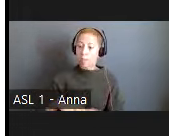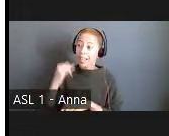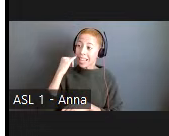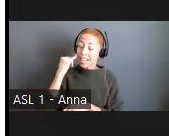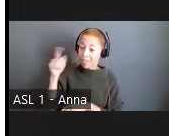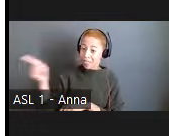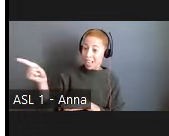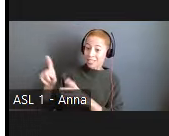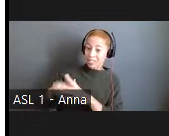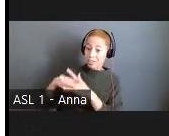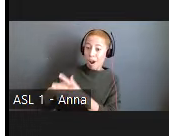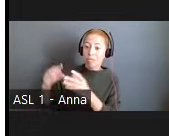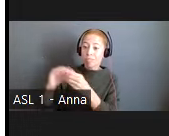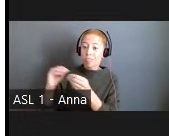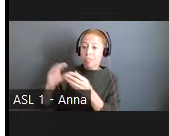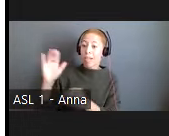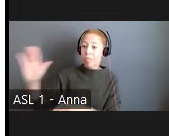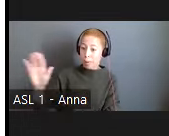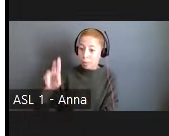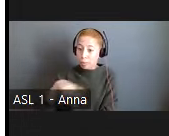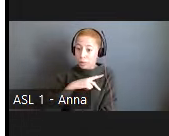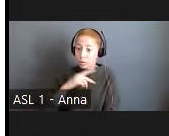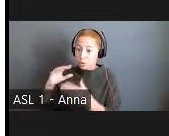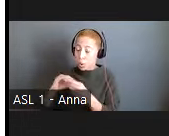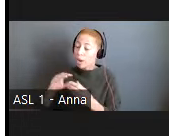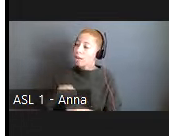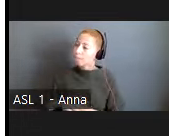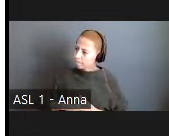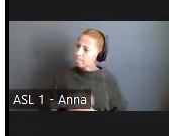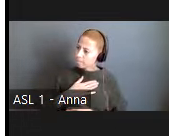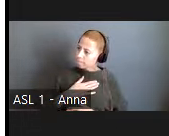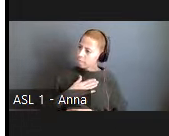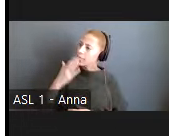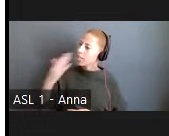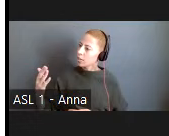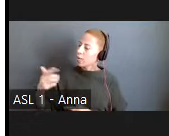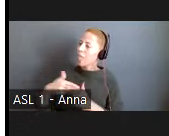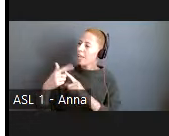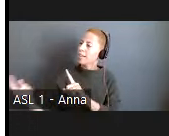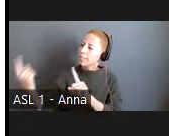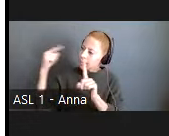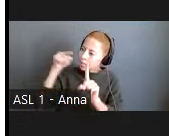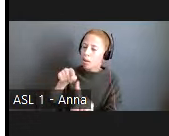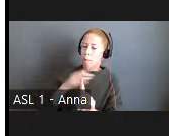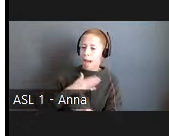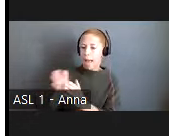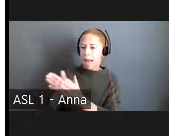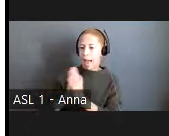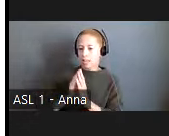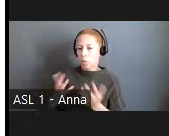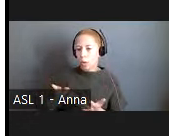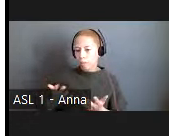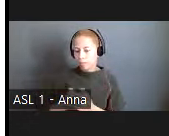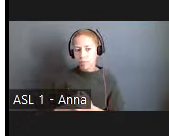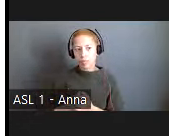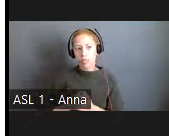long about the story of their mother, accept that and then bring it back in. Make sure that you don't